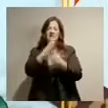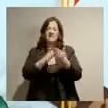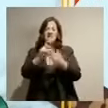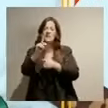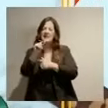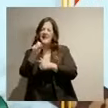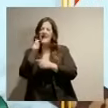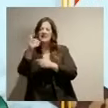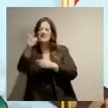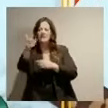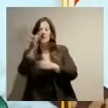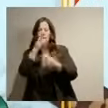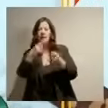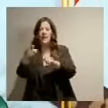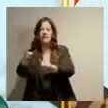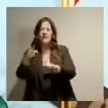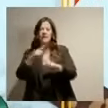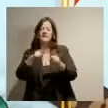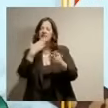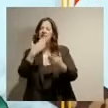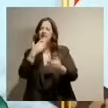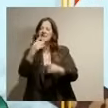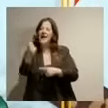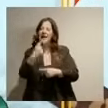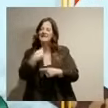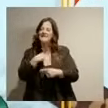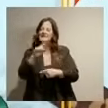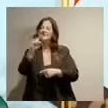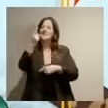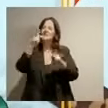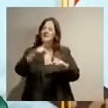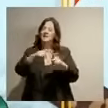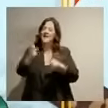you care. You're the first person.